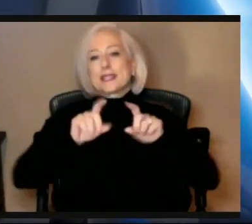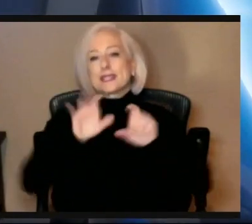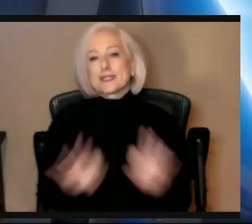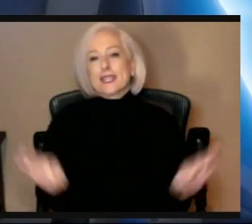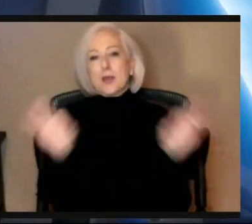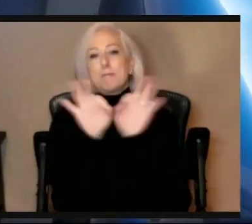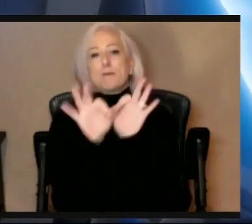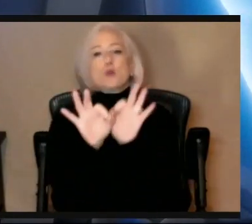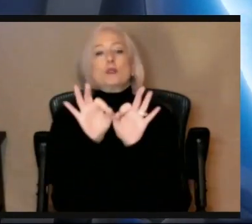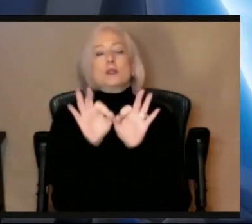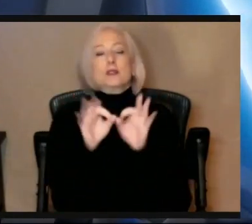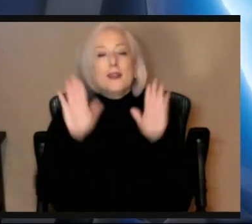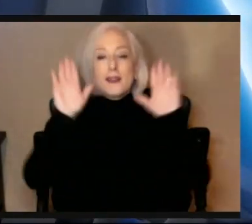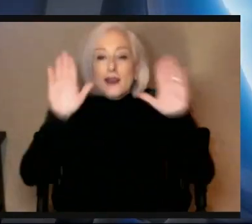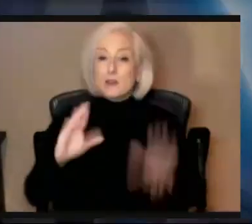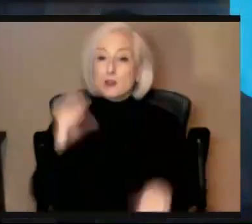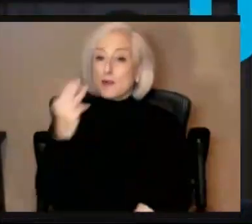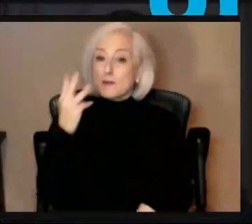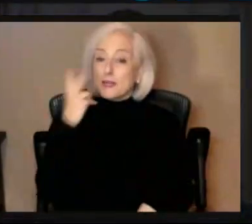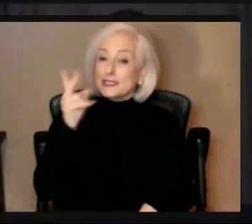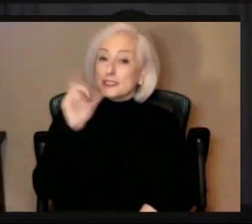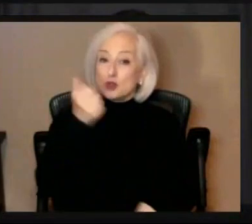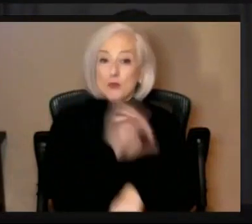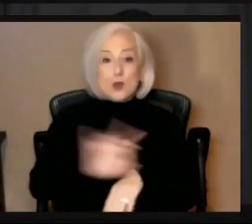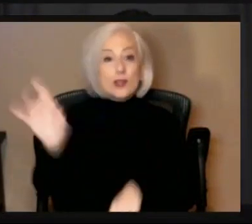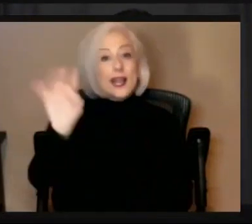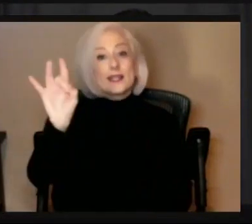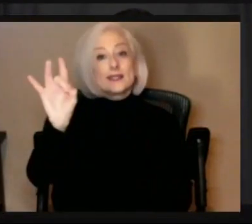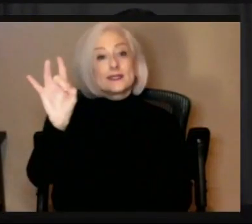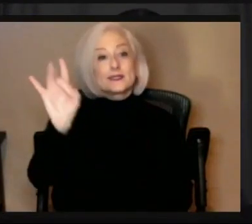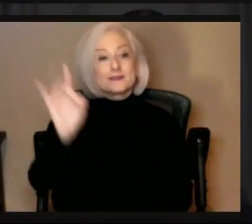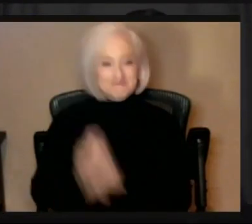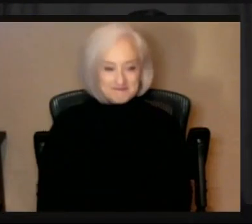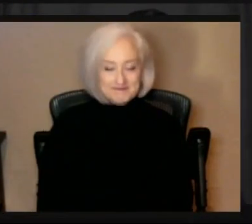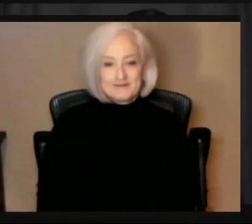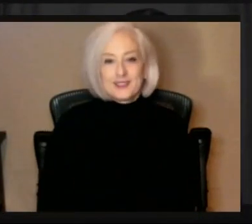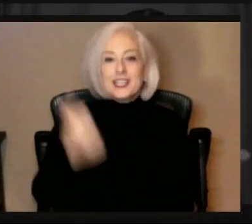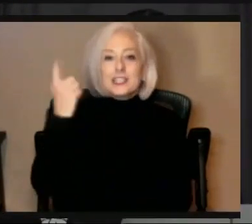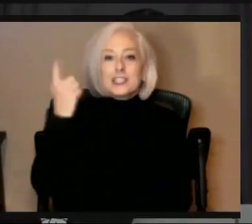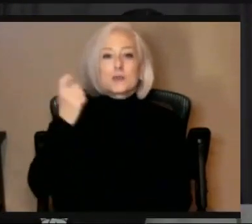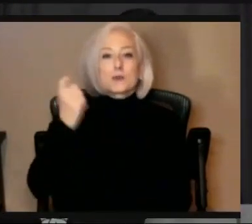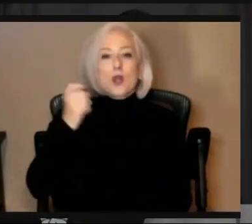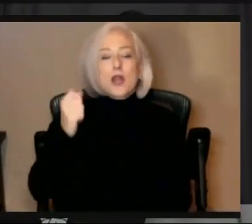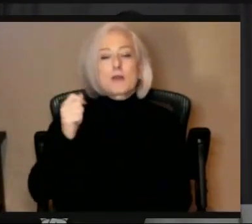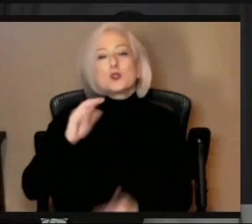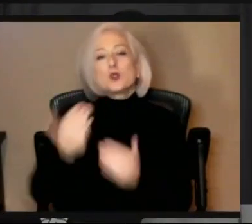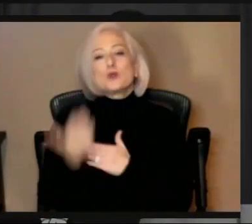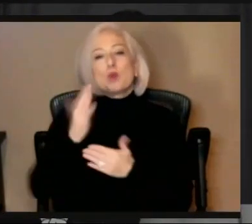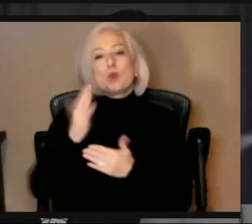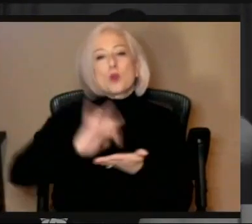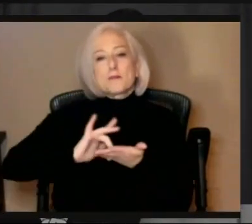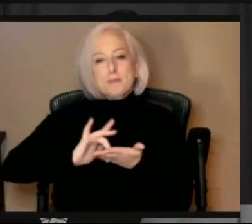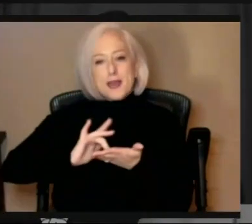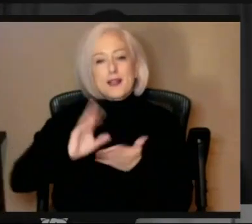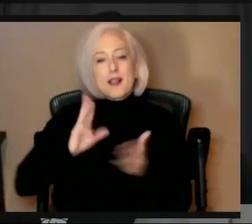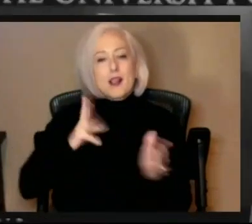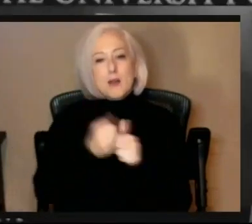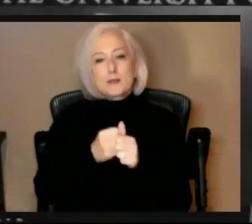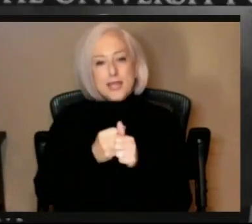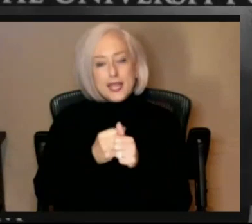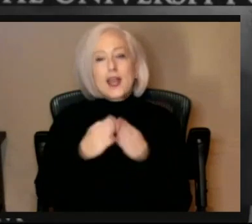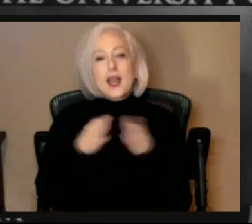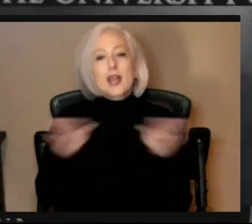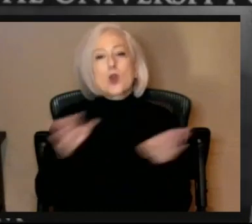great Monday. We'll see you tomorrow at 8. Subscribe to our morning medical update and open mics with Dr. Steitz